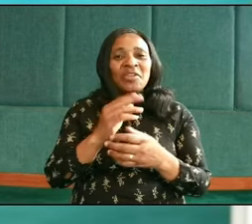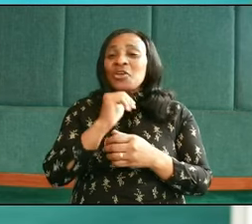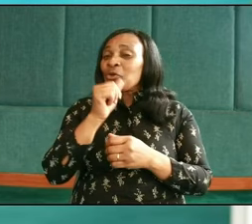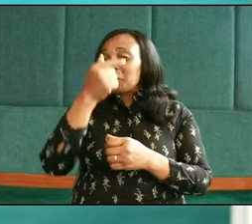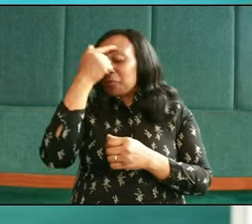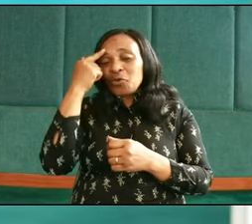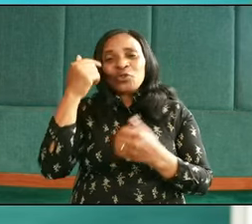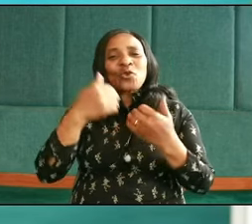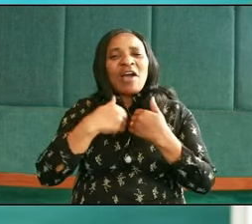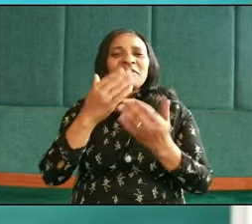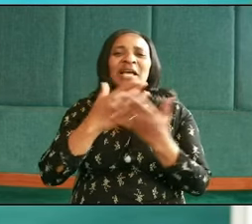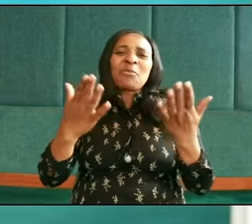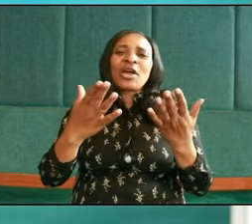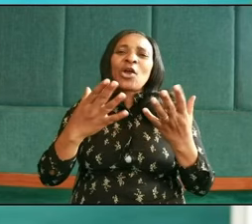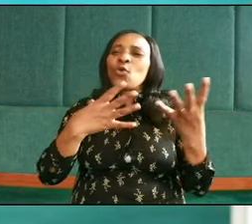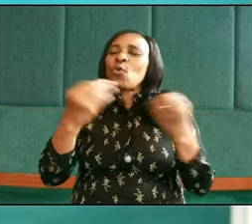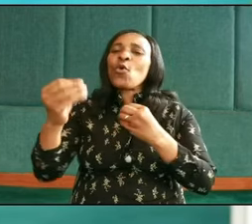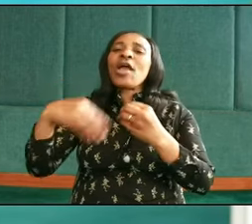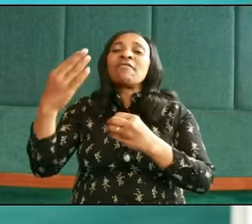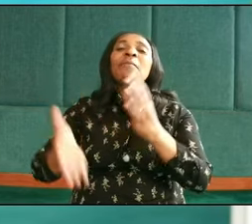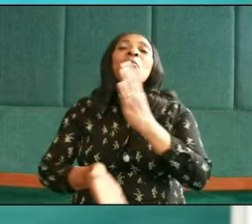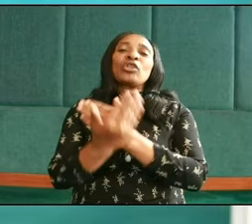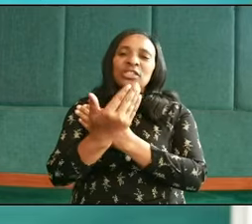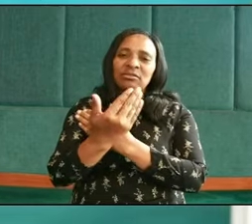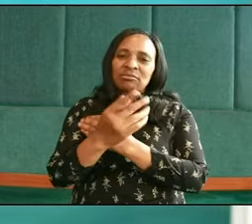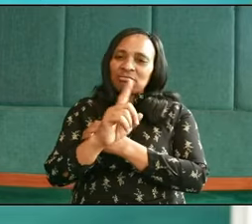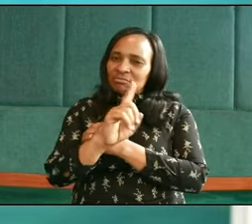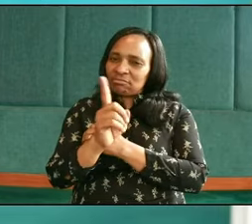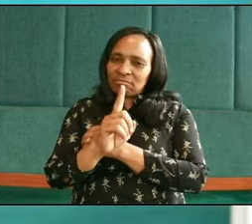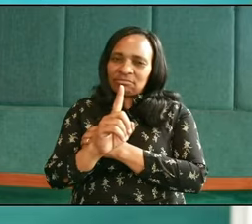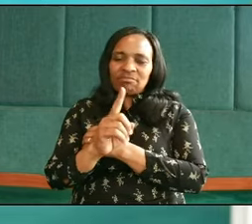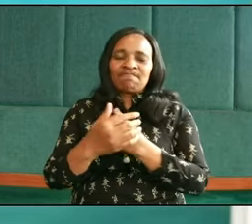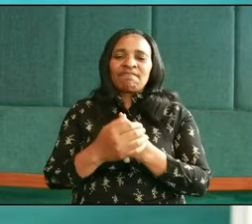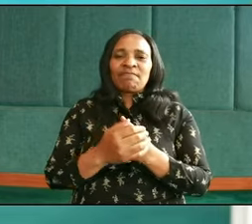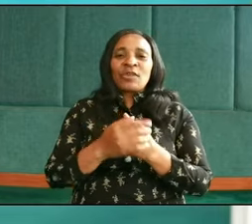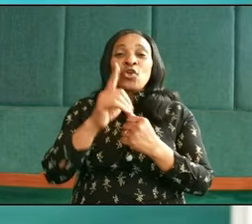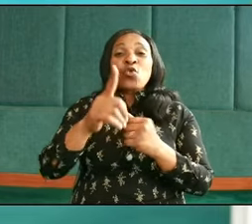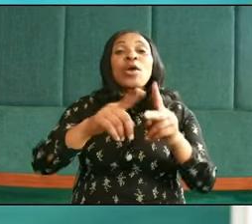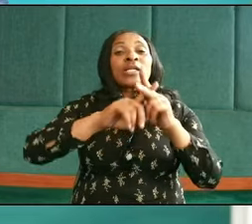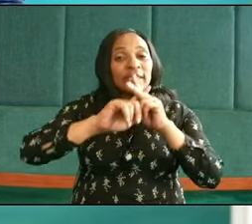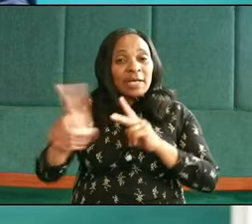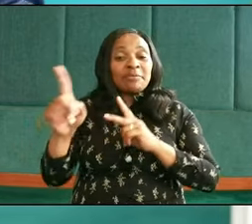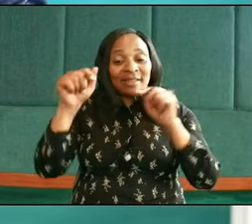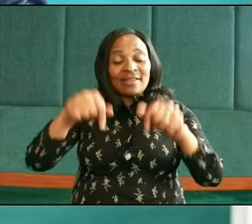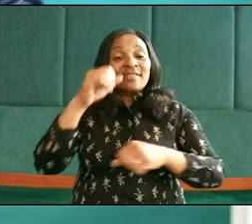have somewhere where you go every morning. No, you will escape this